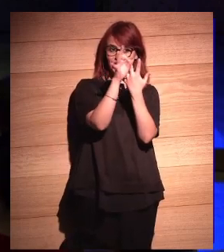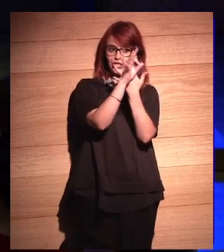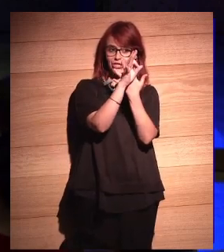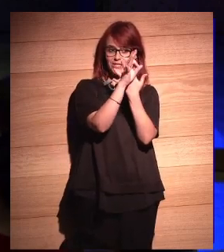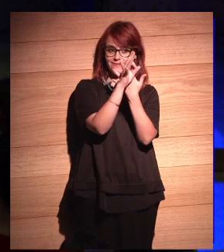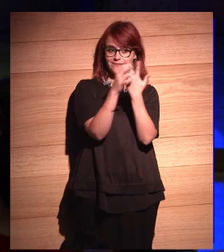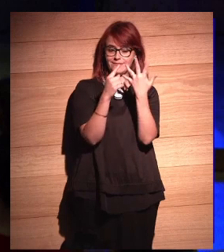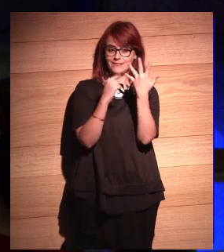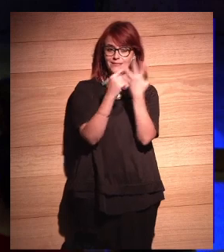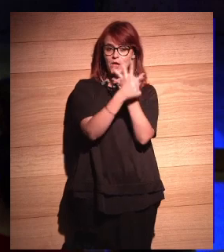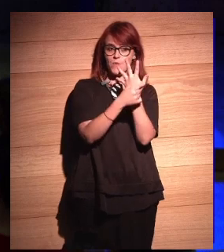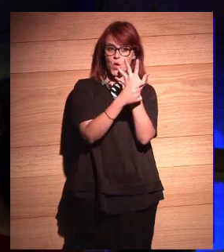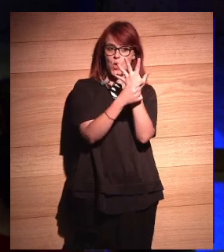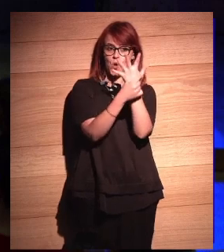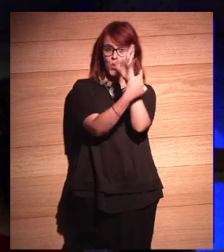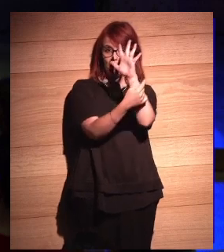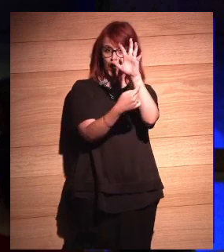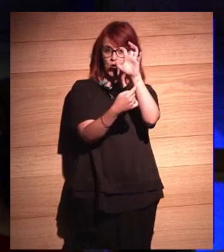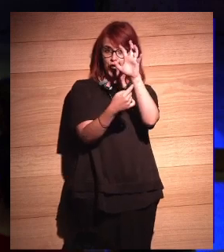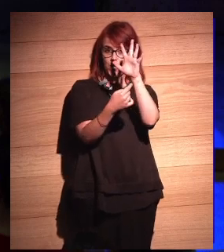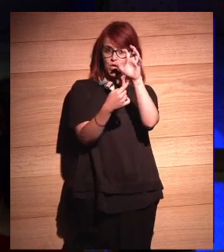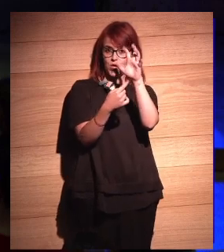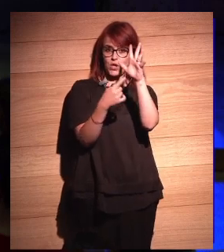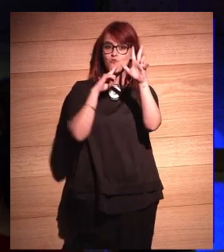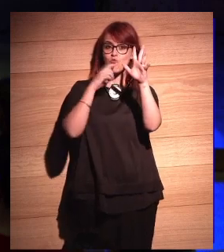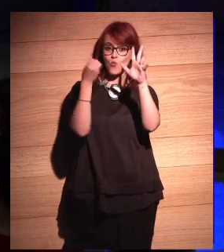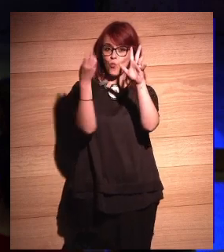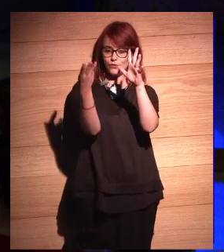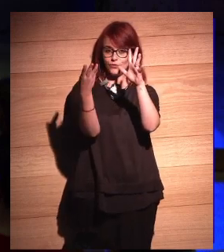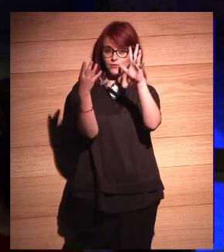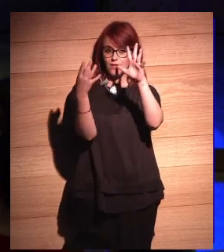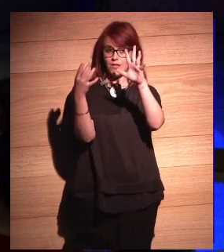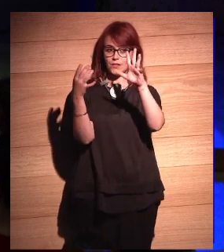Oh, I'm actually playing you a song secretly.